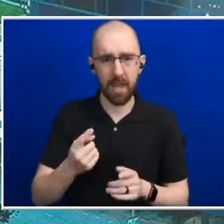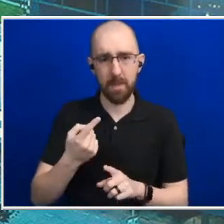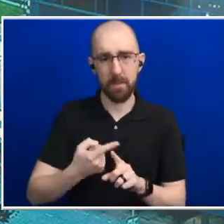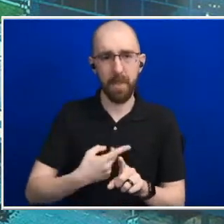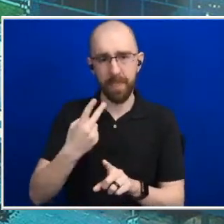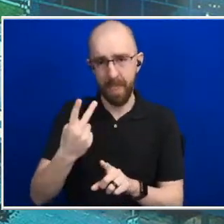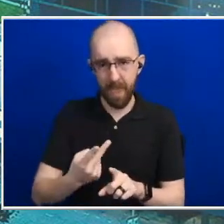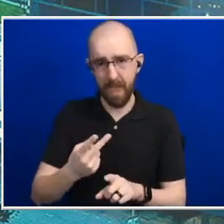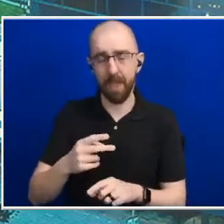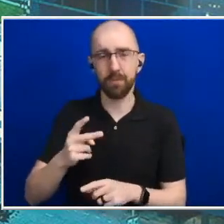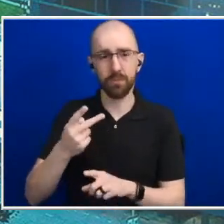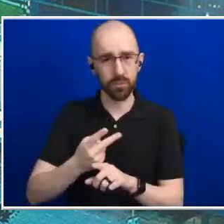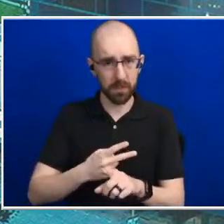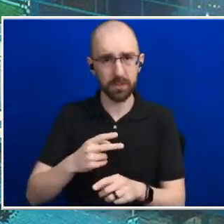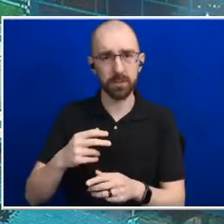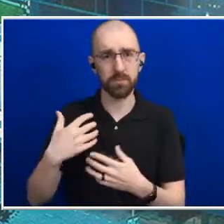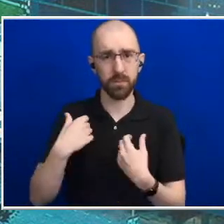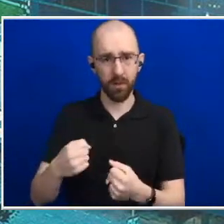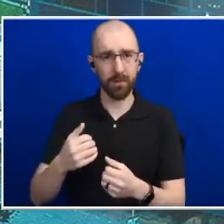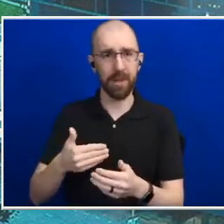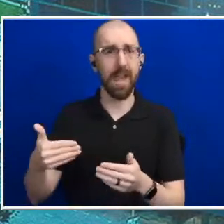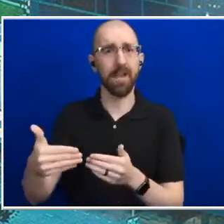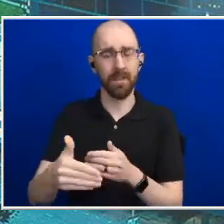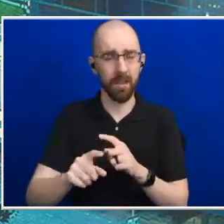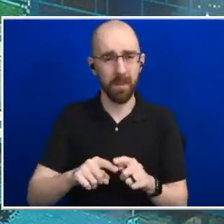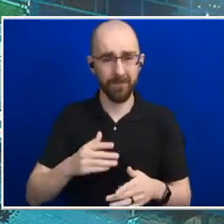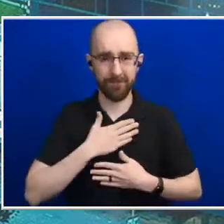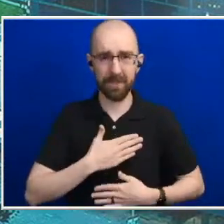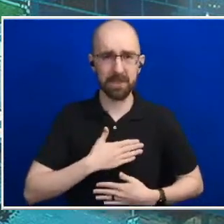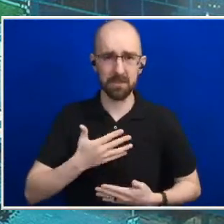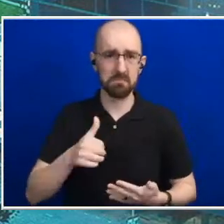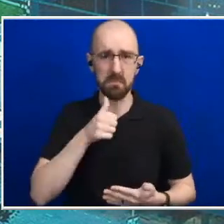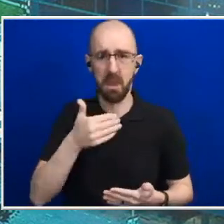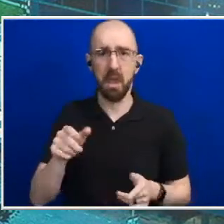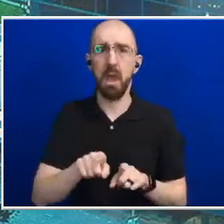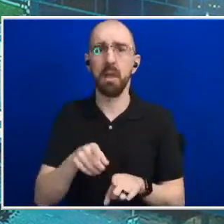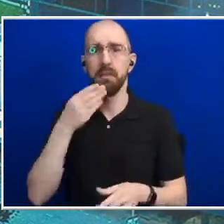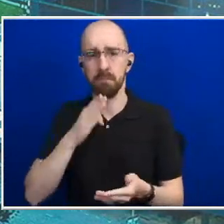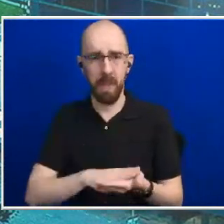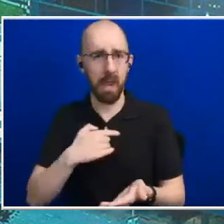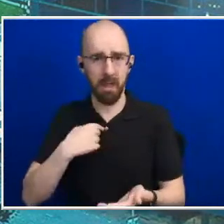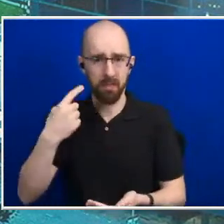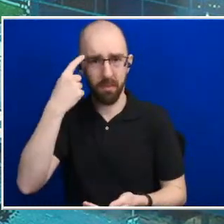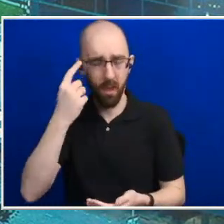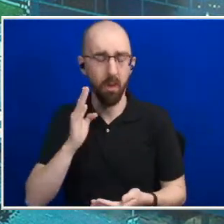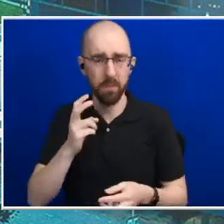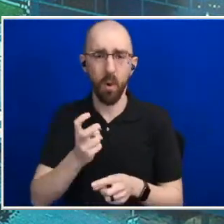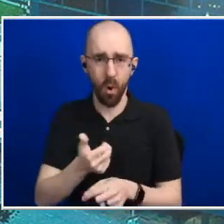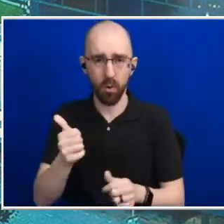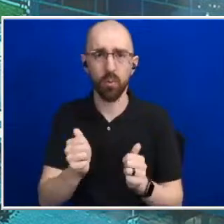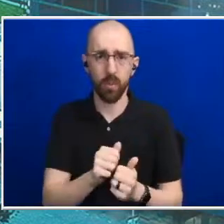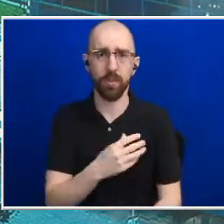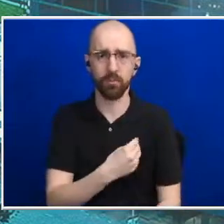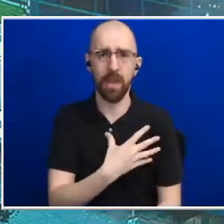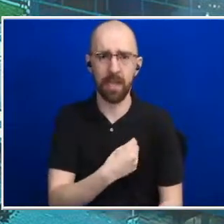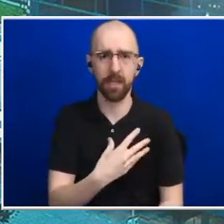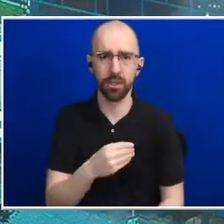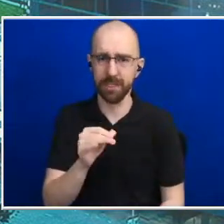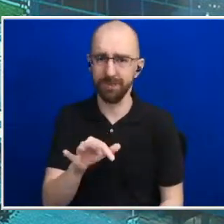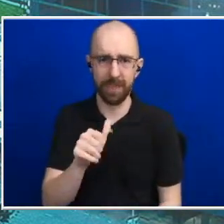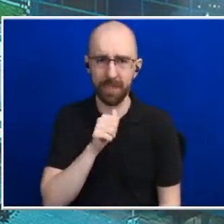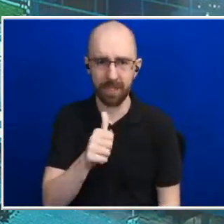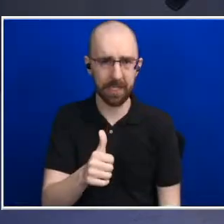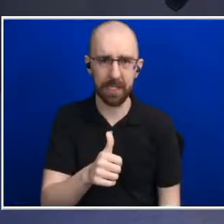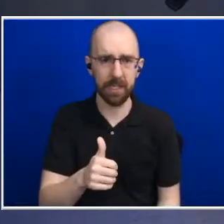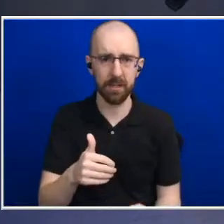recovery after that. But physically, it wasn't as hard on my body as I would have thought, and it definitely would have been harder with the radiation if they didn't propose a different